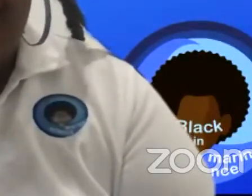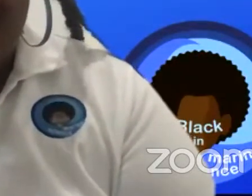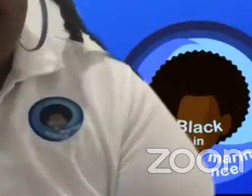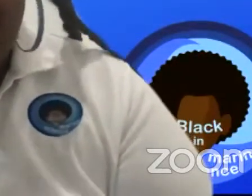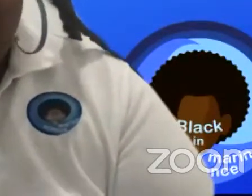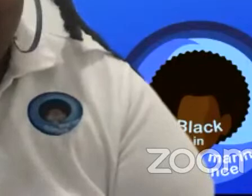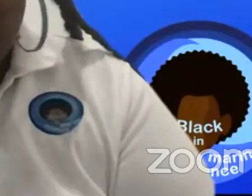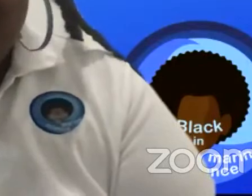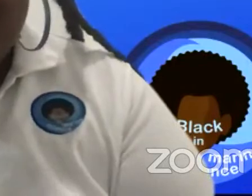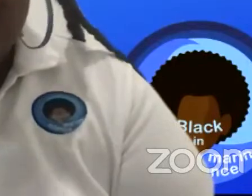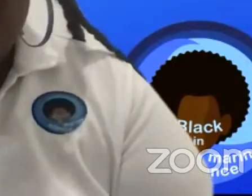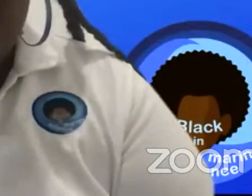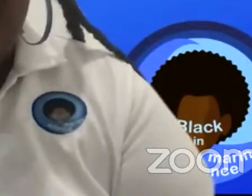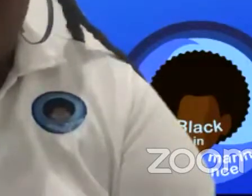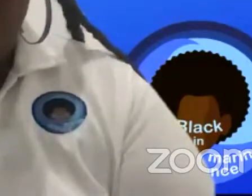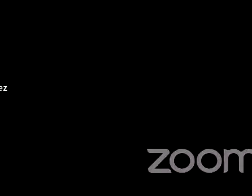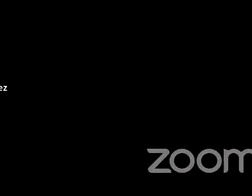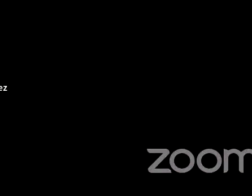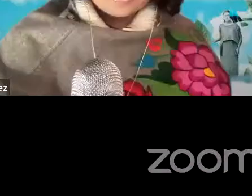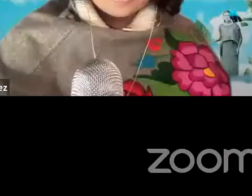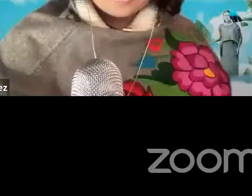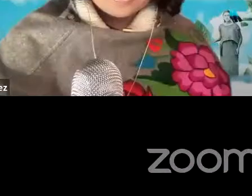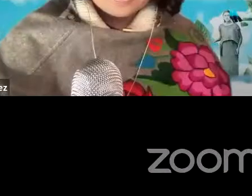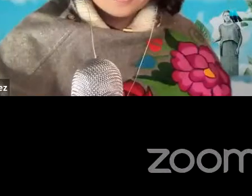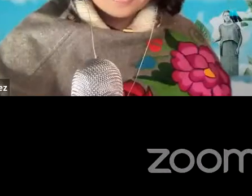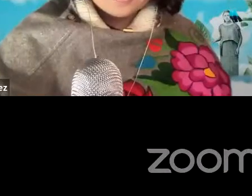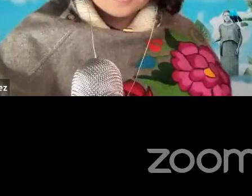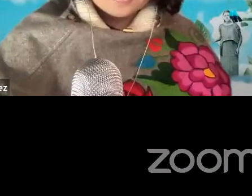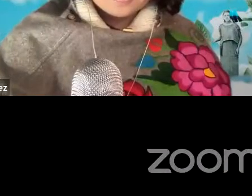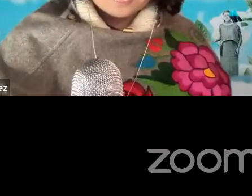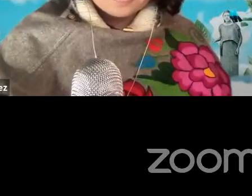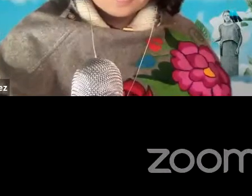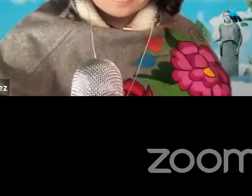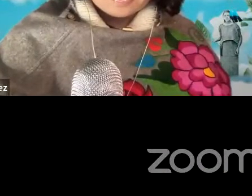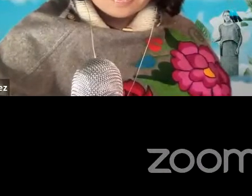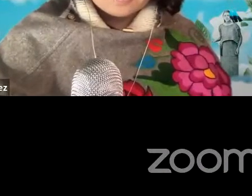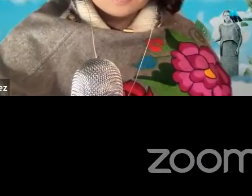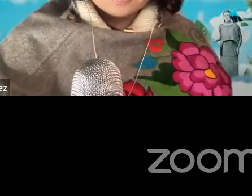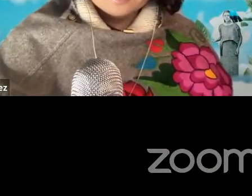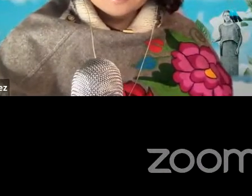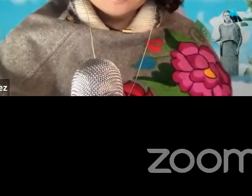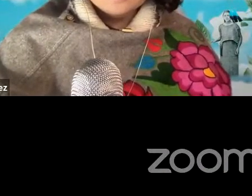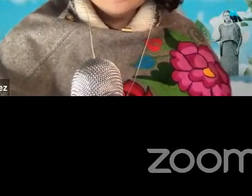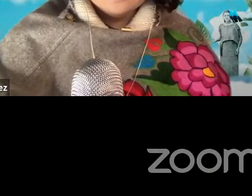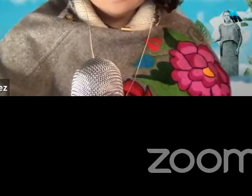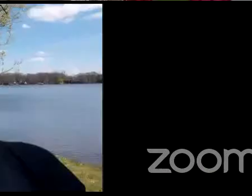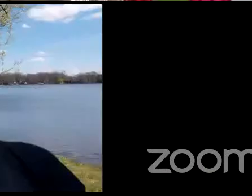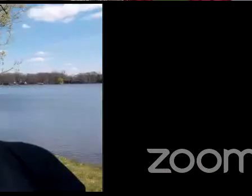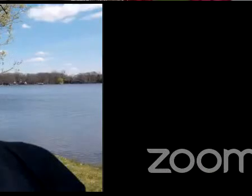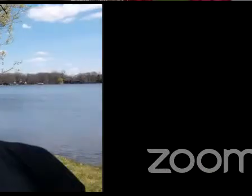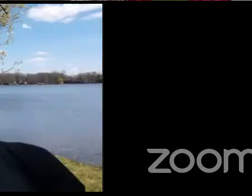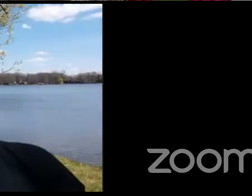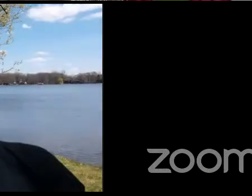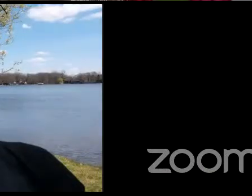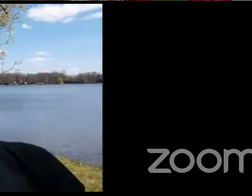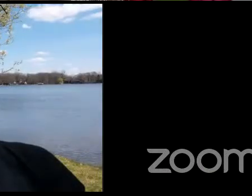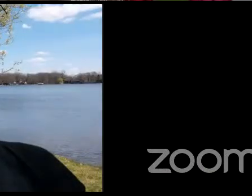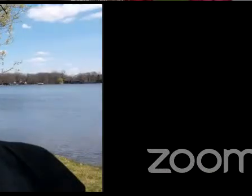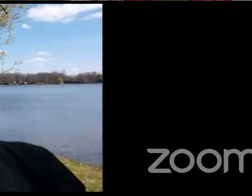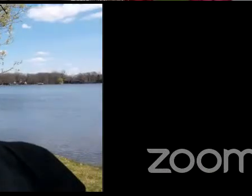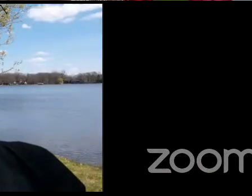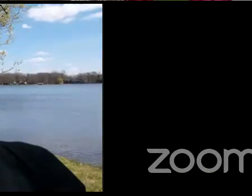does not like me sometimes. Hey, YouTube, hey, channel, we are here.